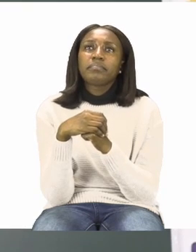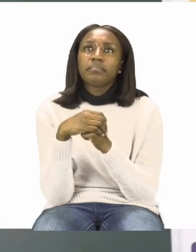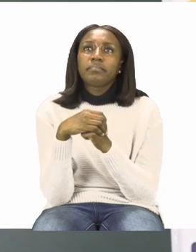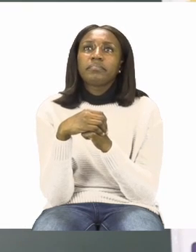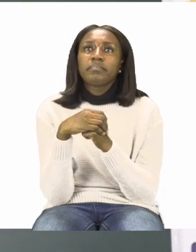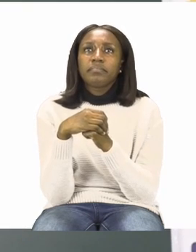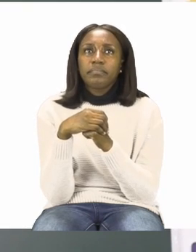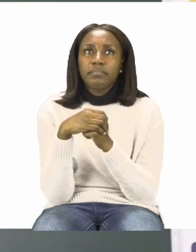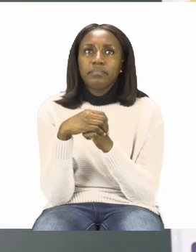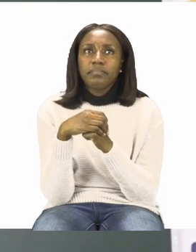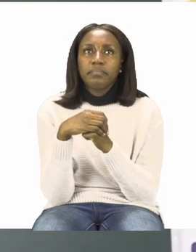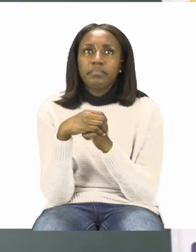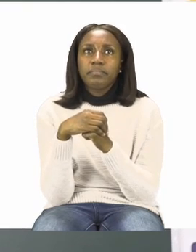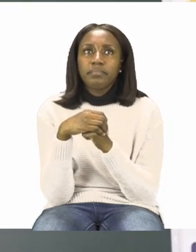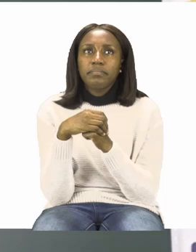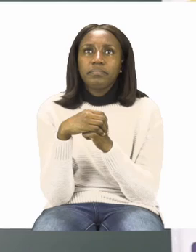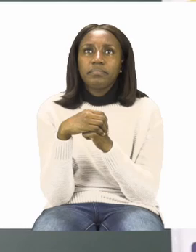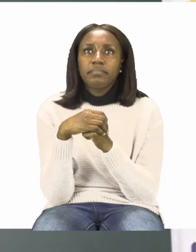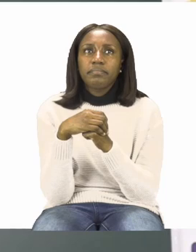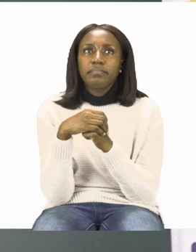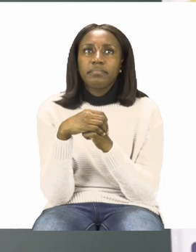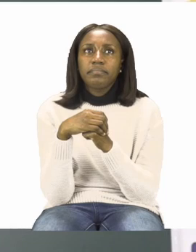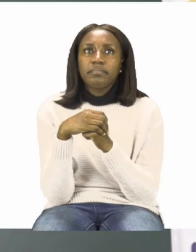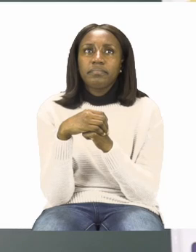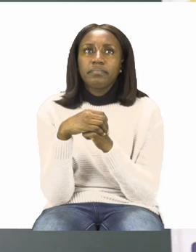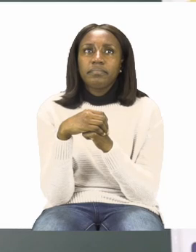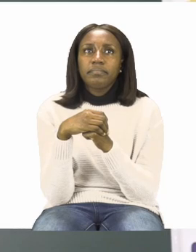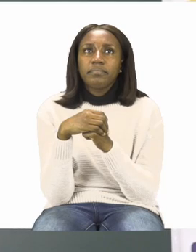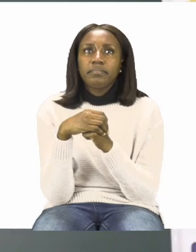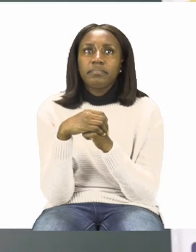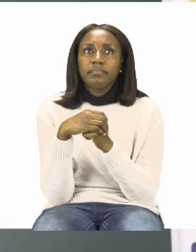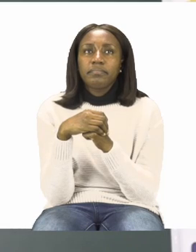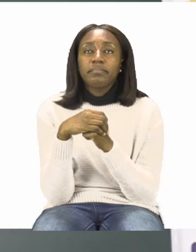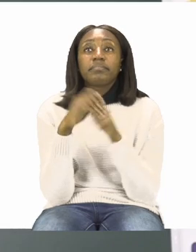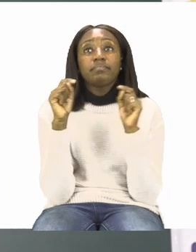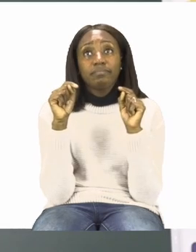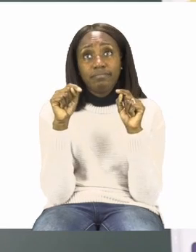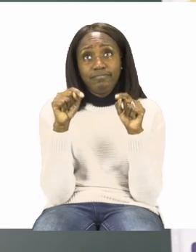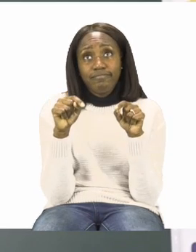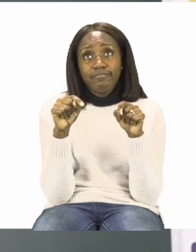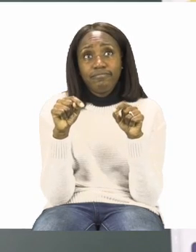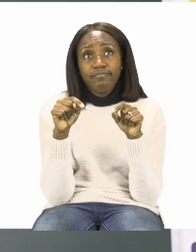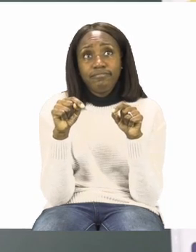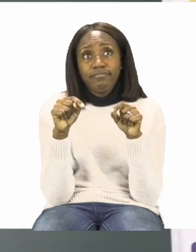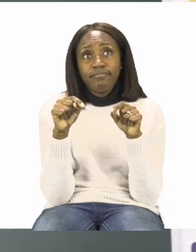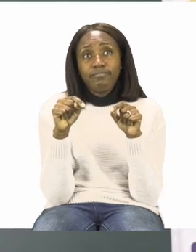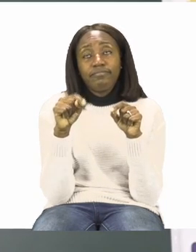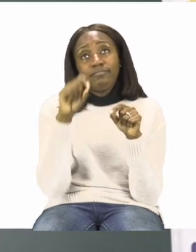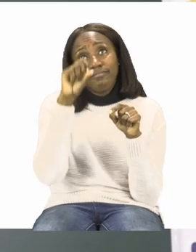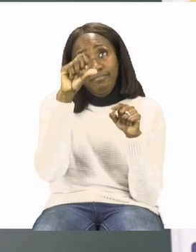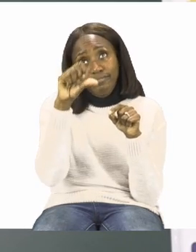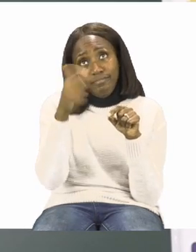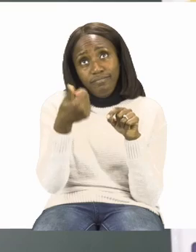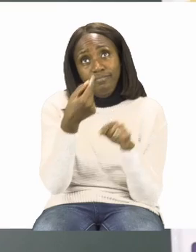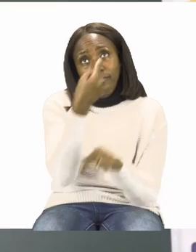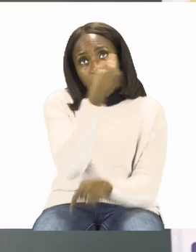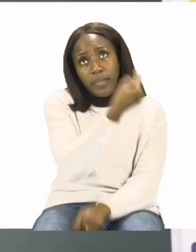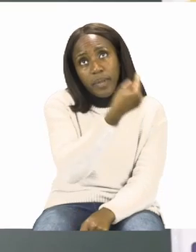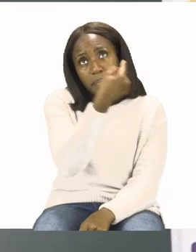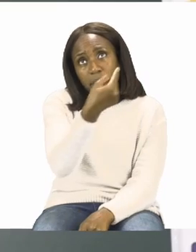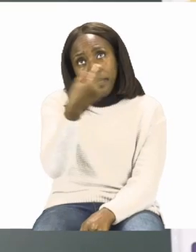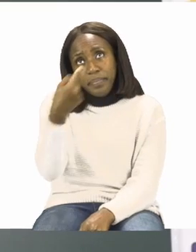is a picture of a ruler. So now, boys and girls, you can go ahead and